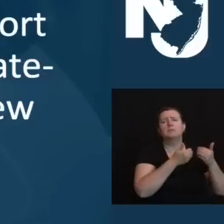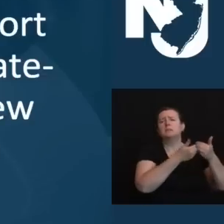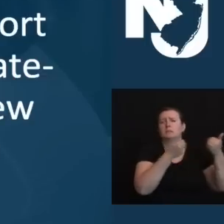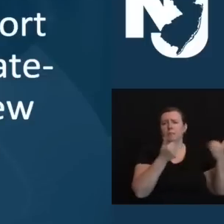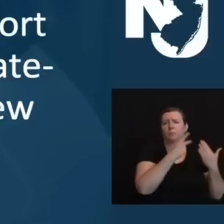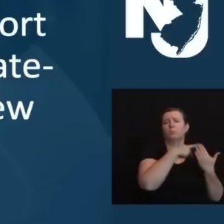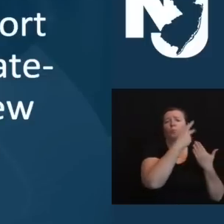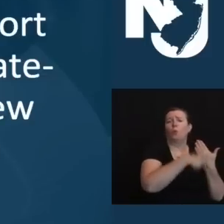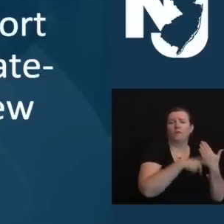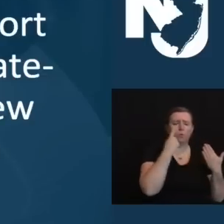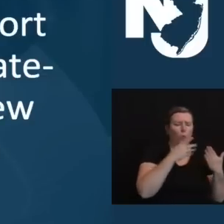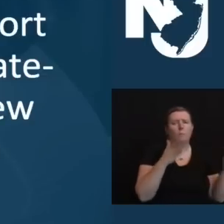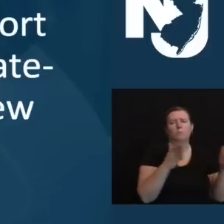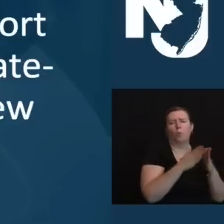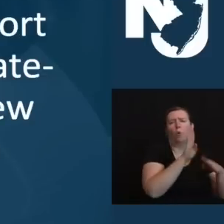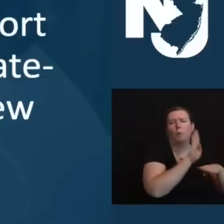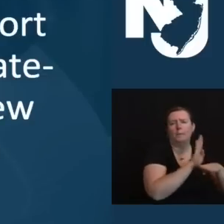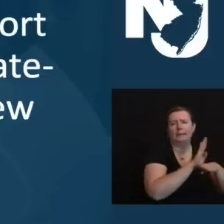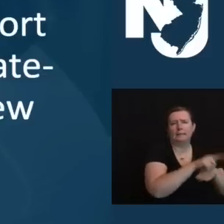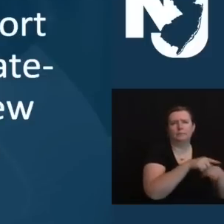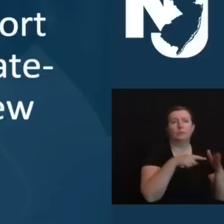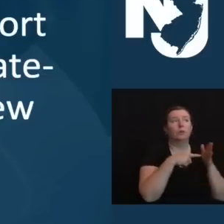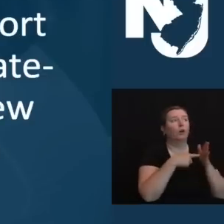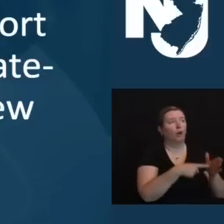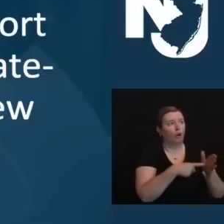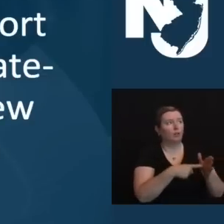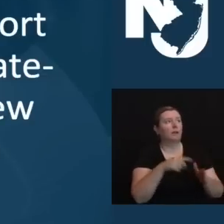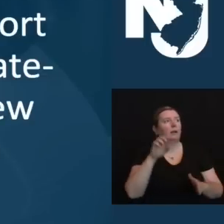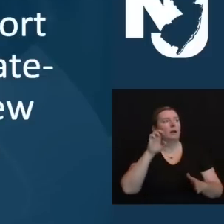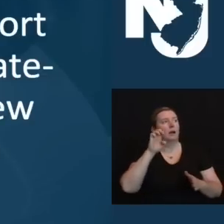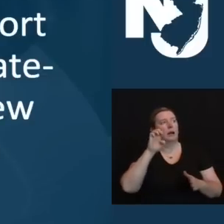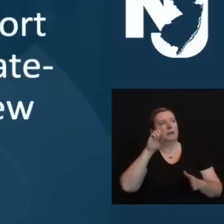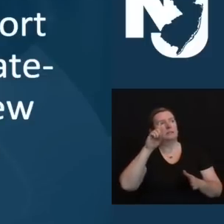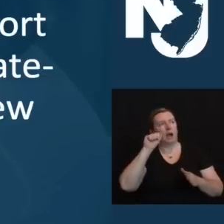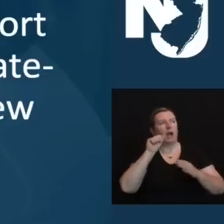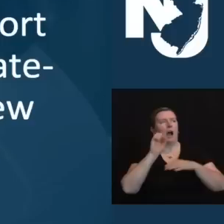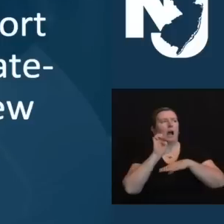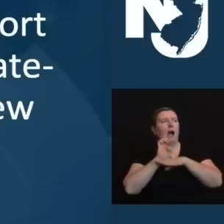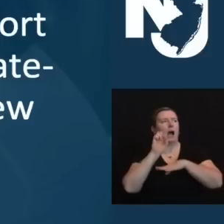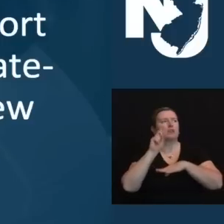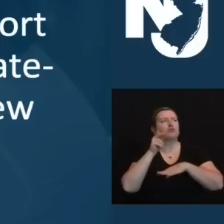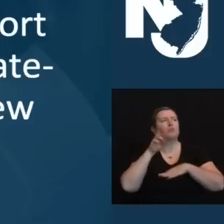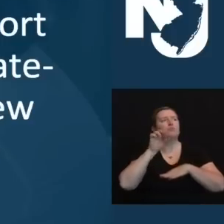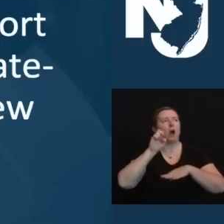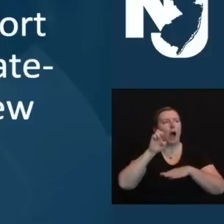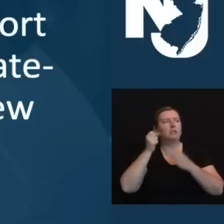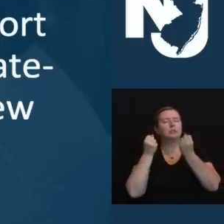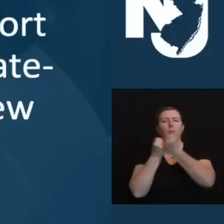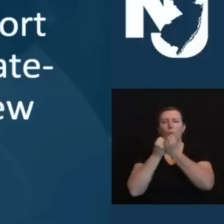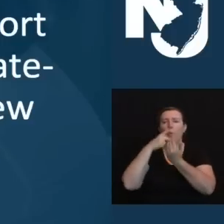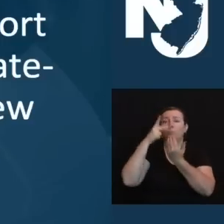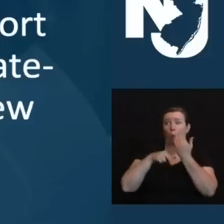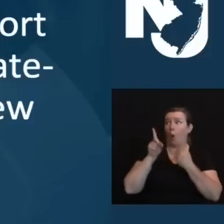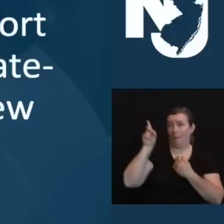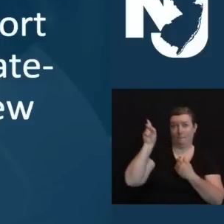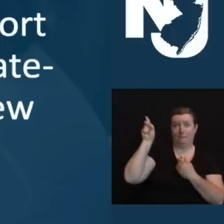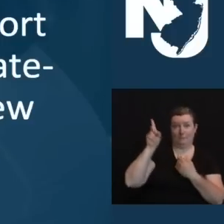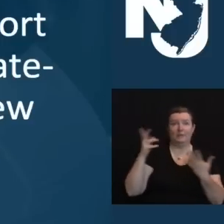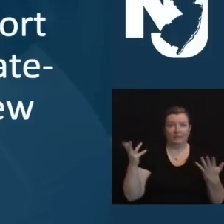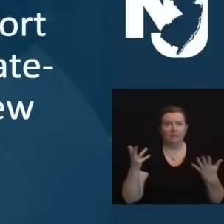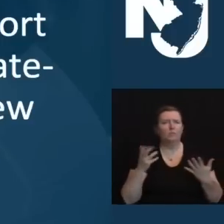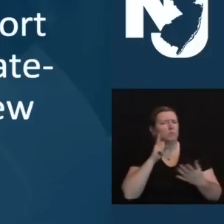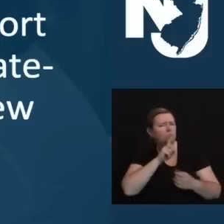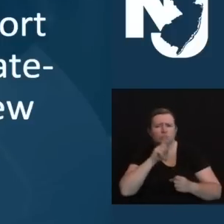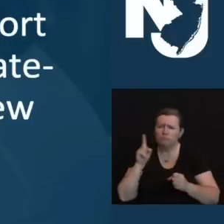the Entrepreneur Support Program, with $5 million in guarantees for private sector investors, making